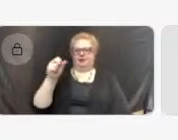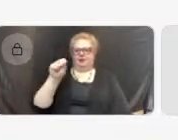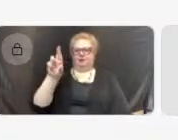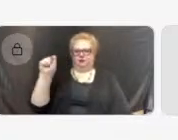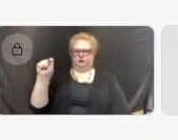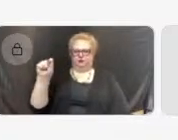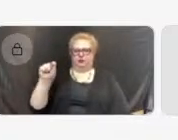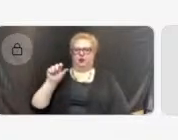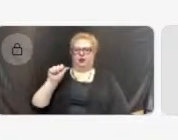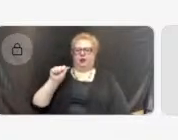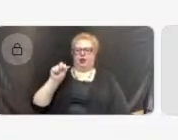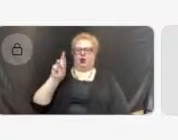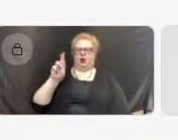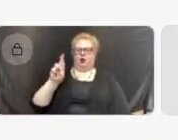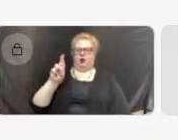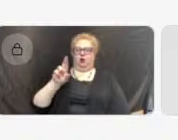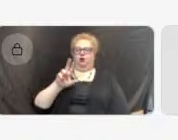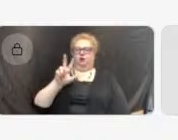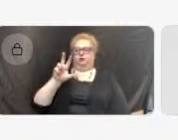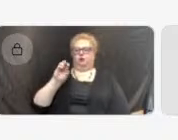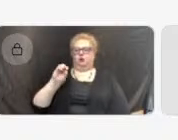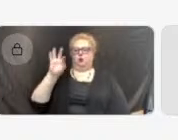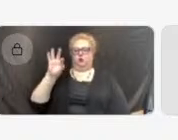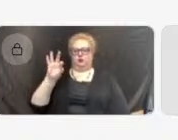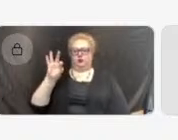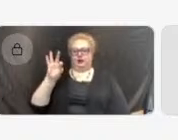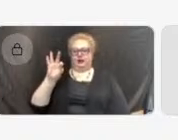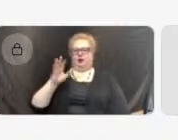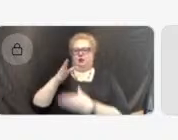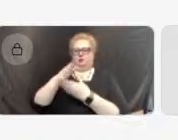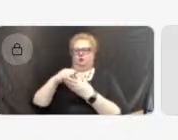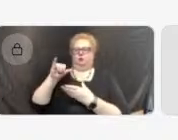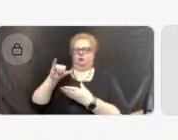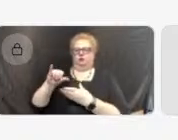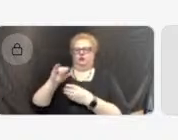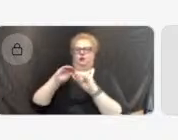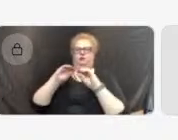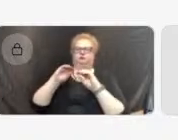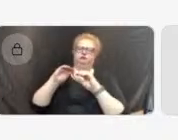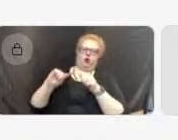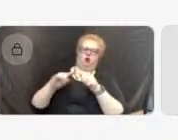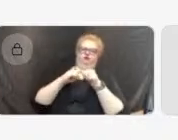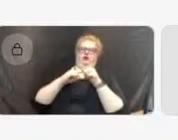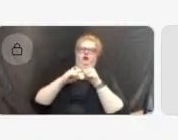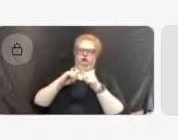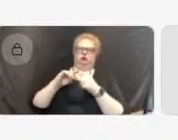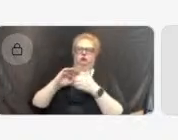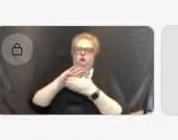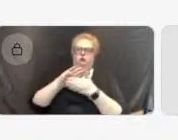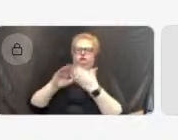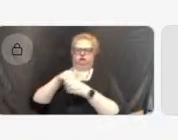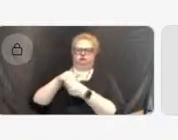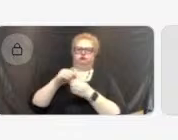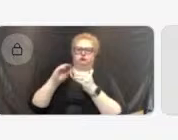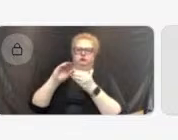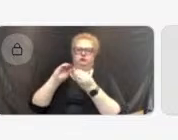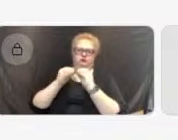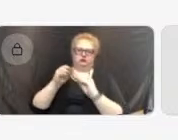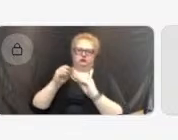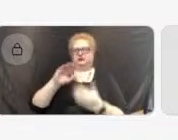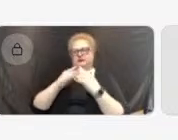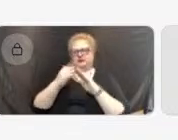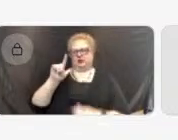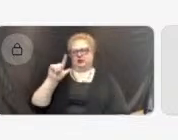8R, Block 309 of the original City of Little Rock. The applicant proposes the lots be as